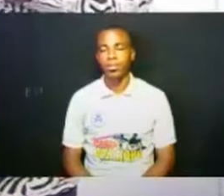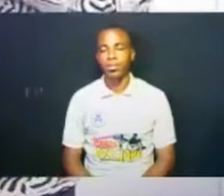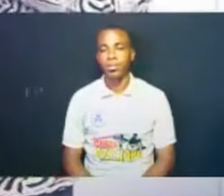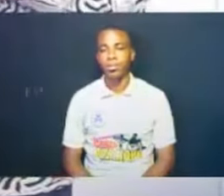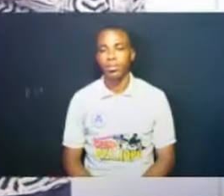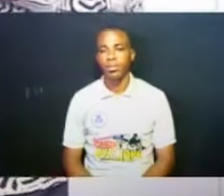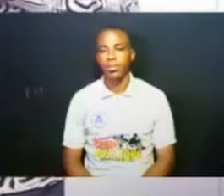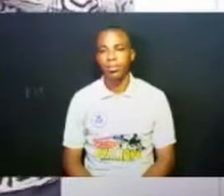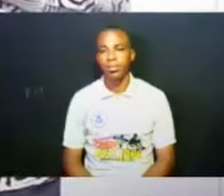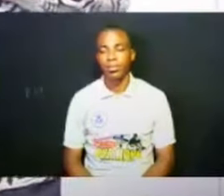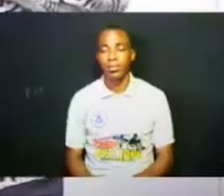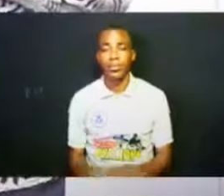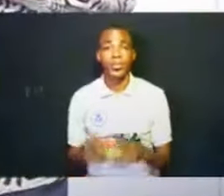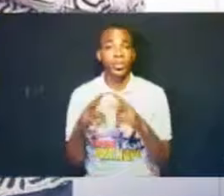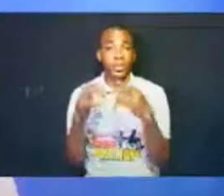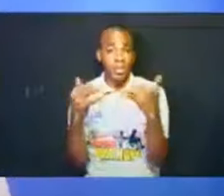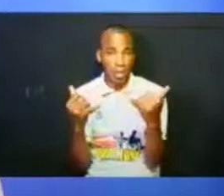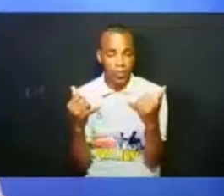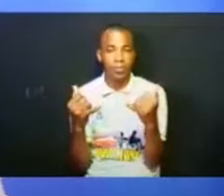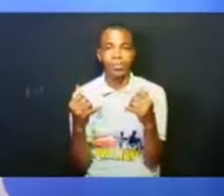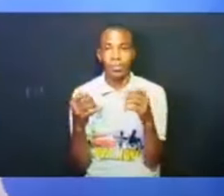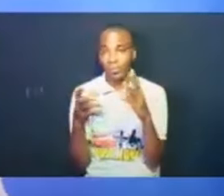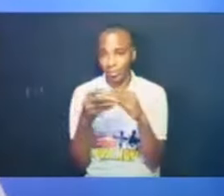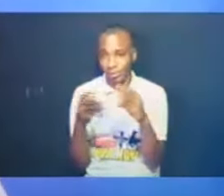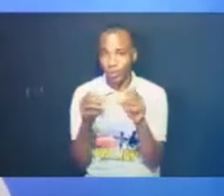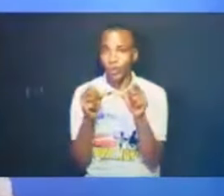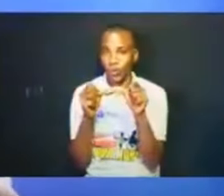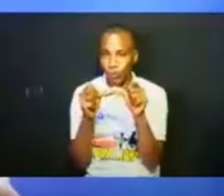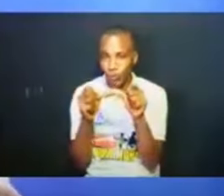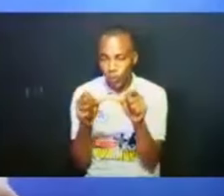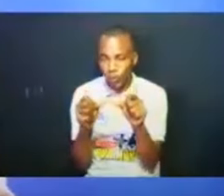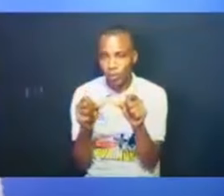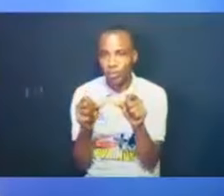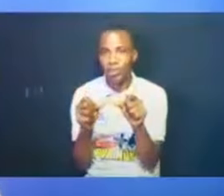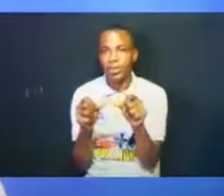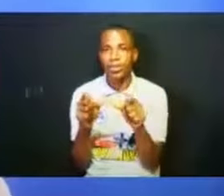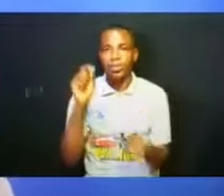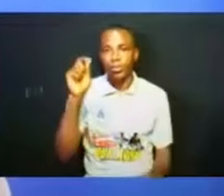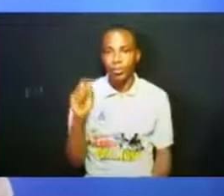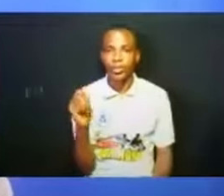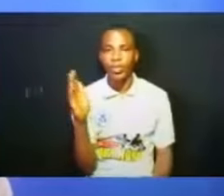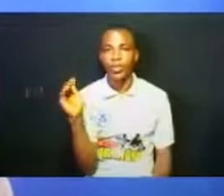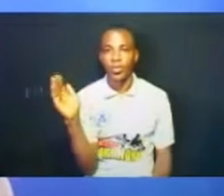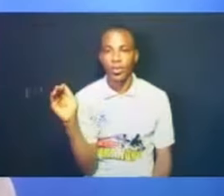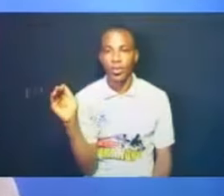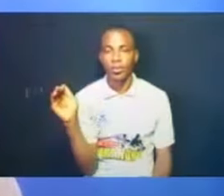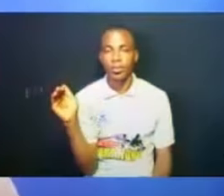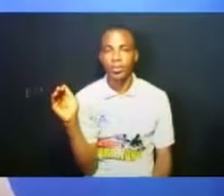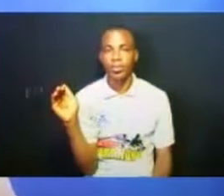So he's now going to still talk about this verse, but then he moves to verse